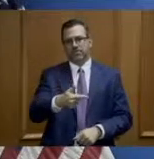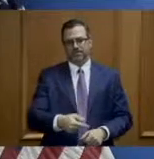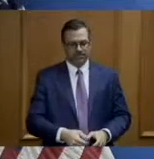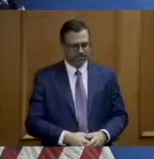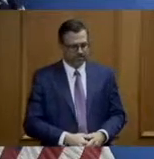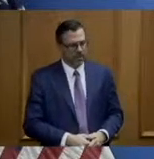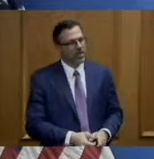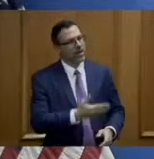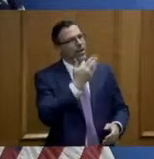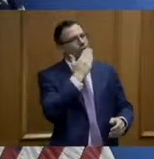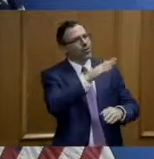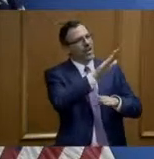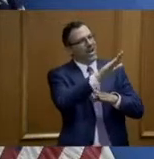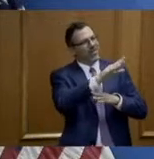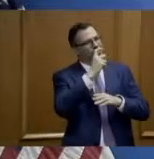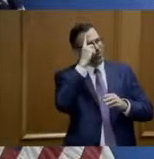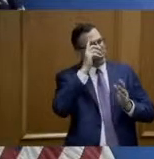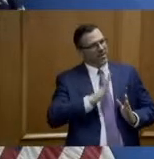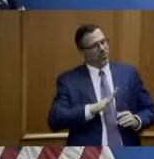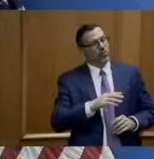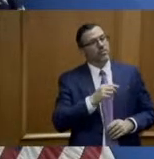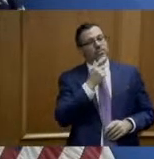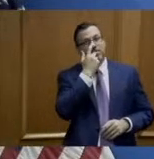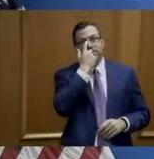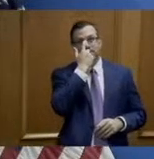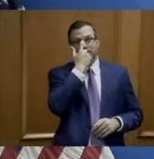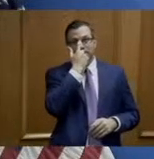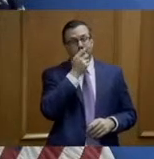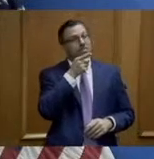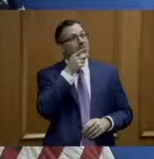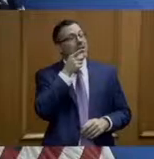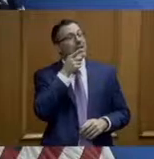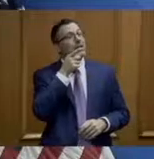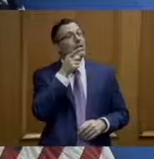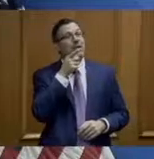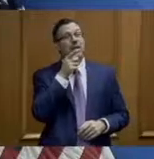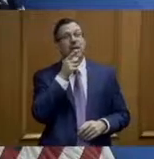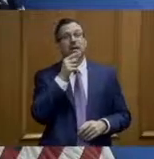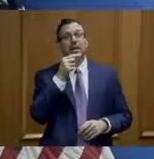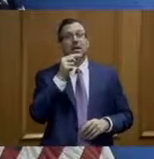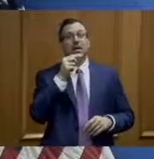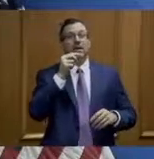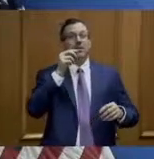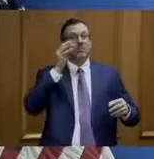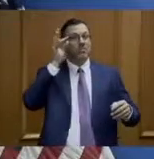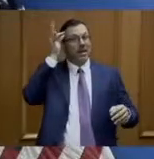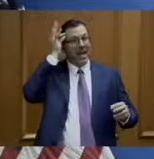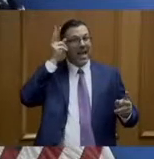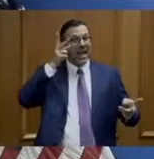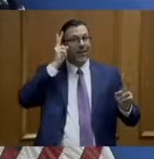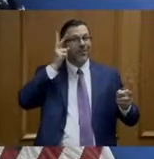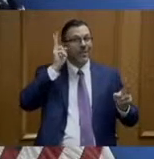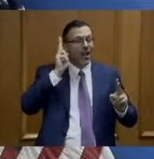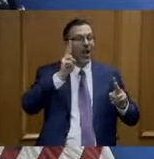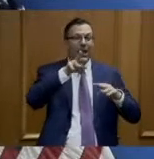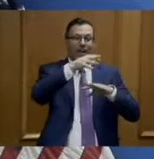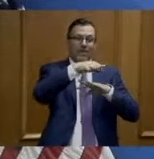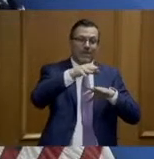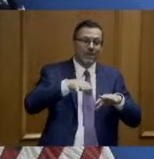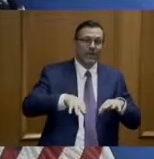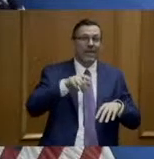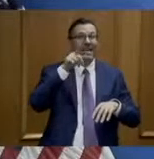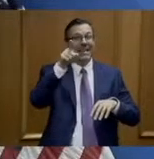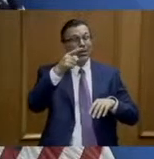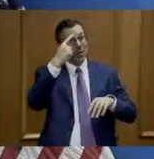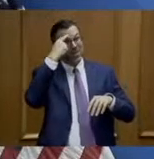Good afternoon, Governor. Did you anticipate such an outcry from hair salons and the like to reopen